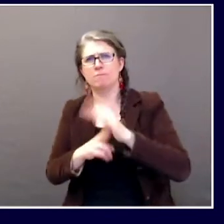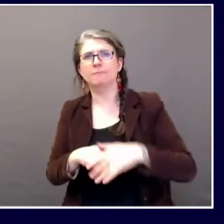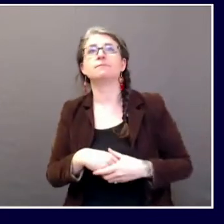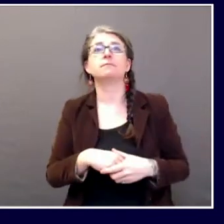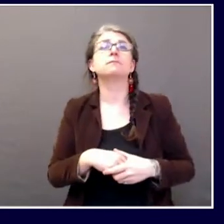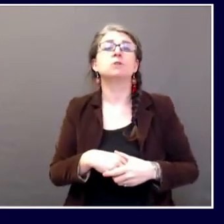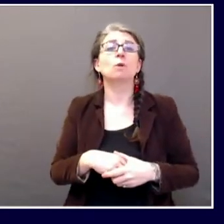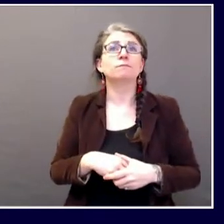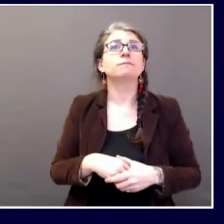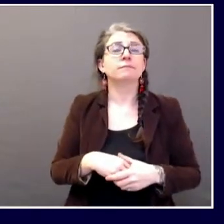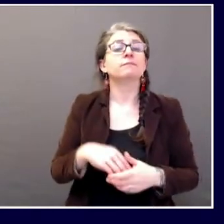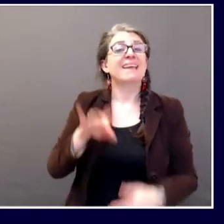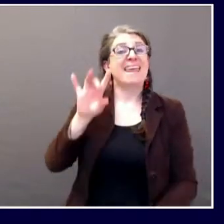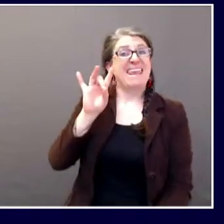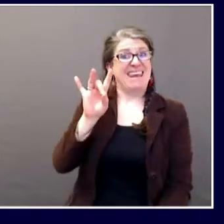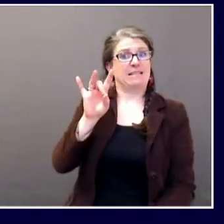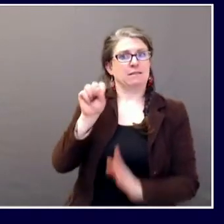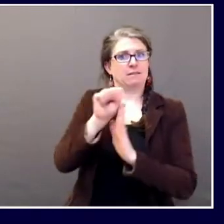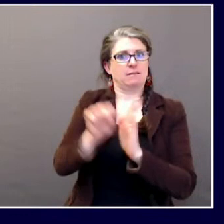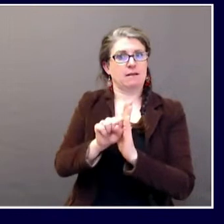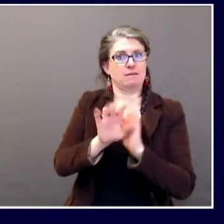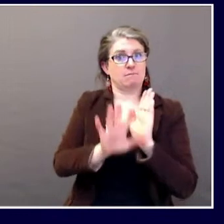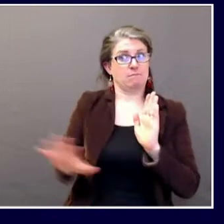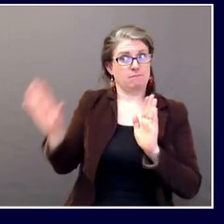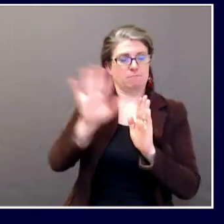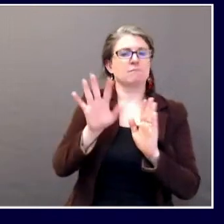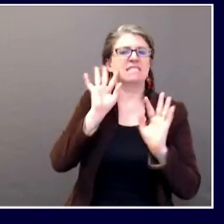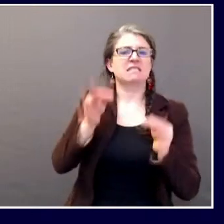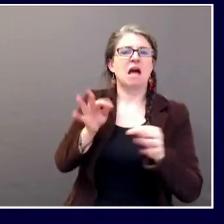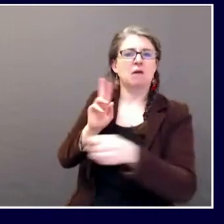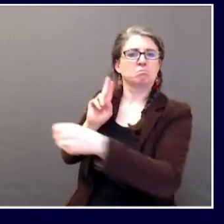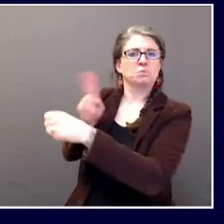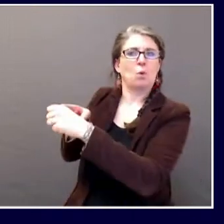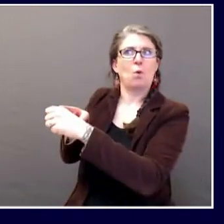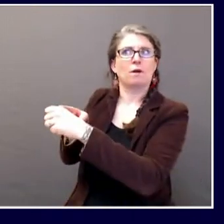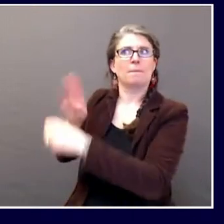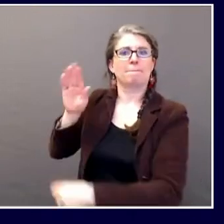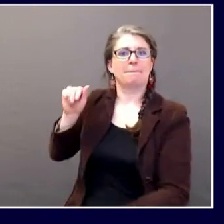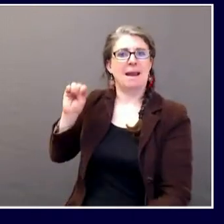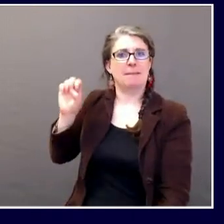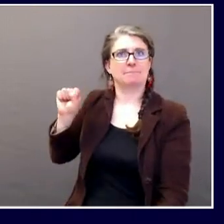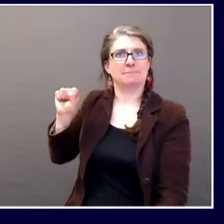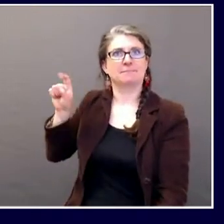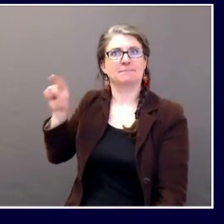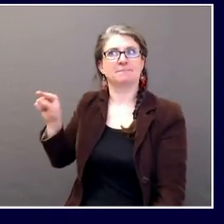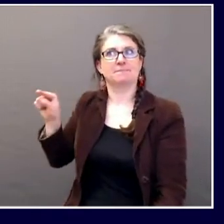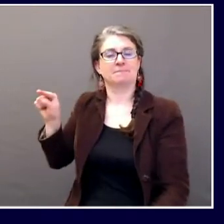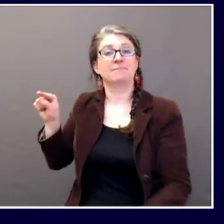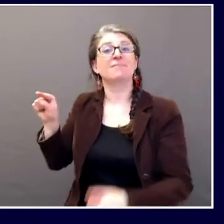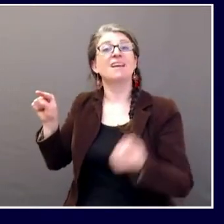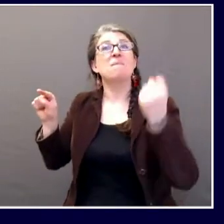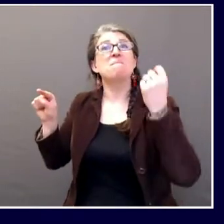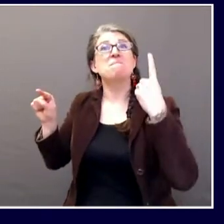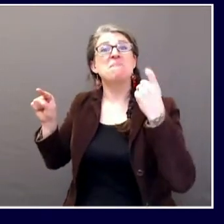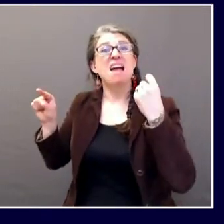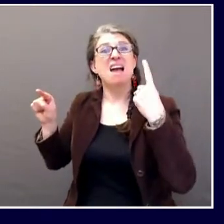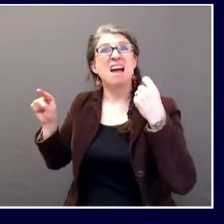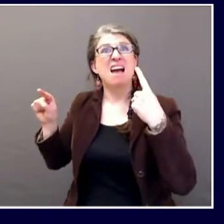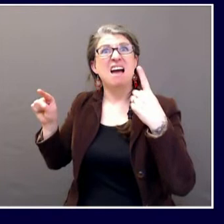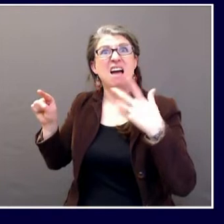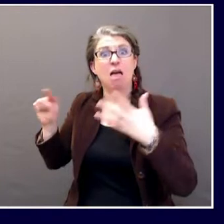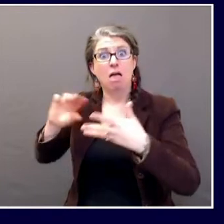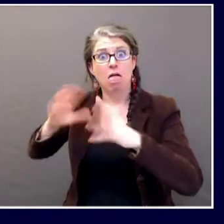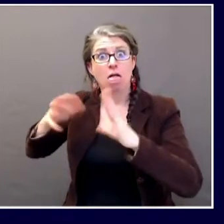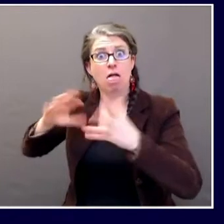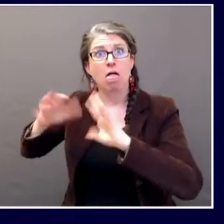states, have found it to be severely lacking in a number of different fronts and are now actively looking to abandon that and